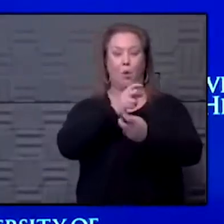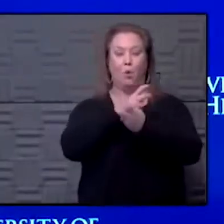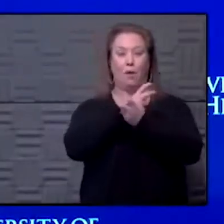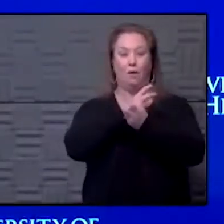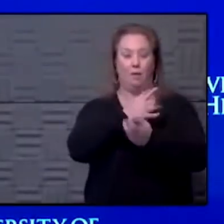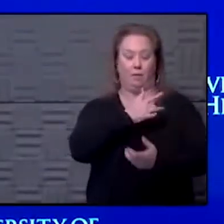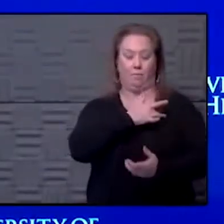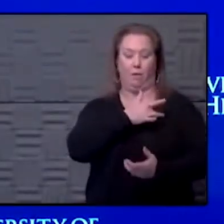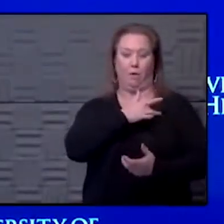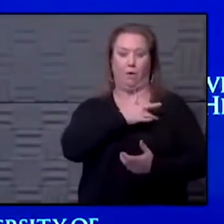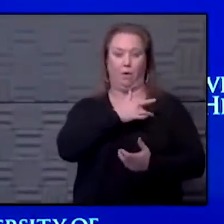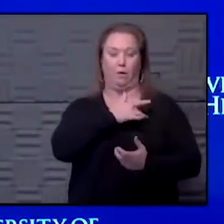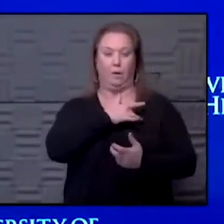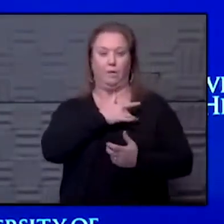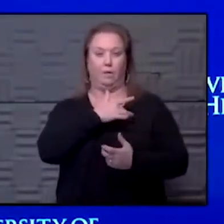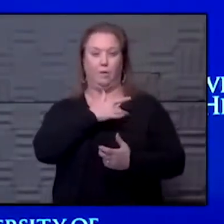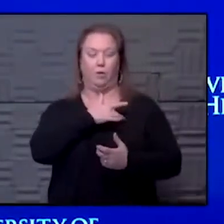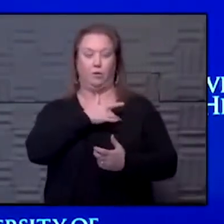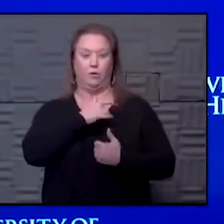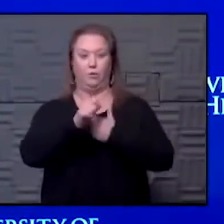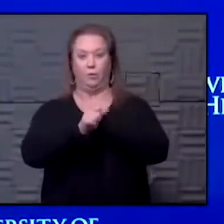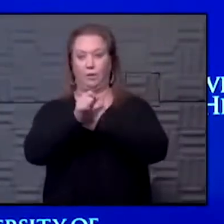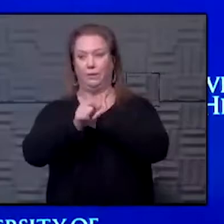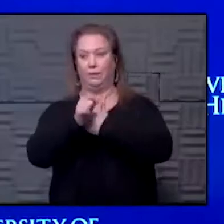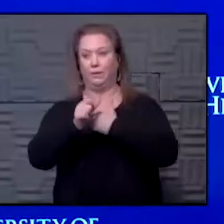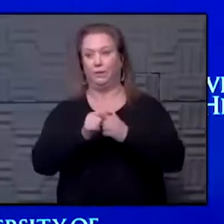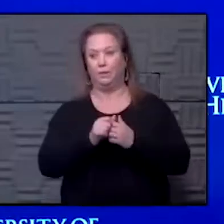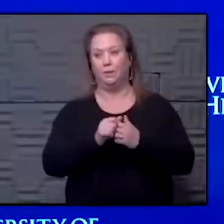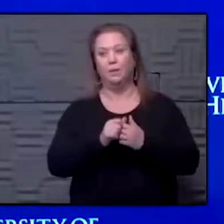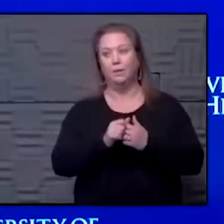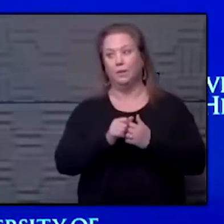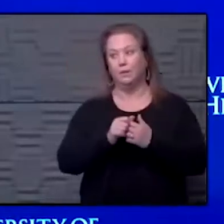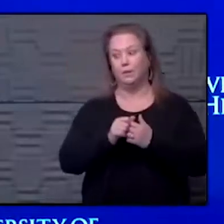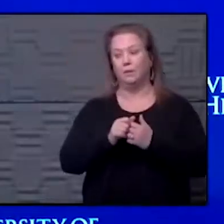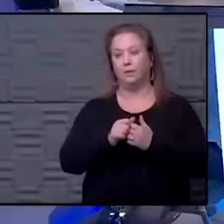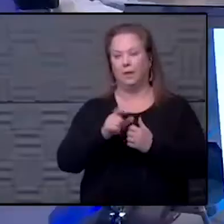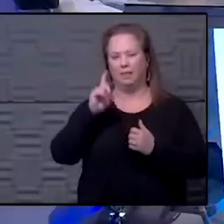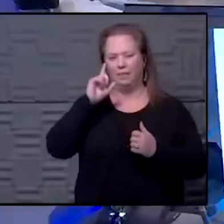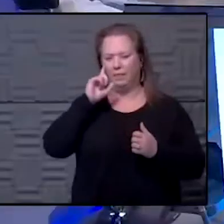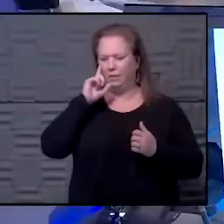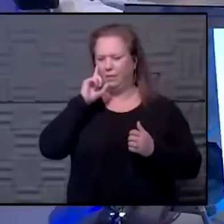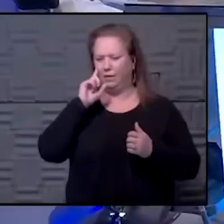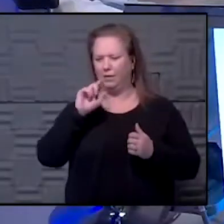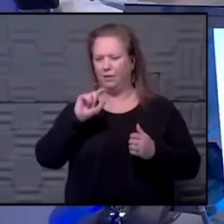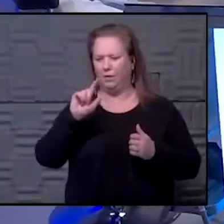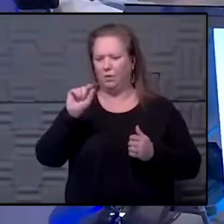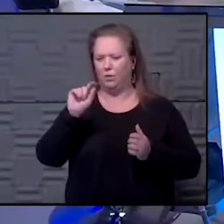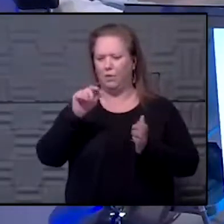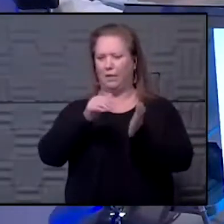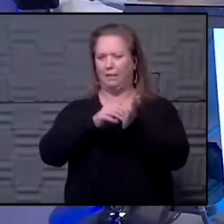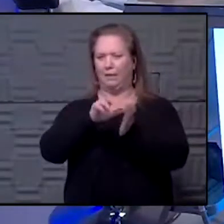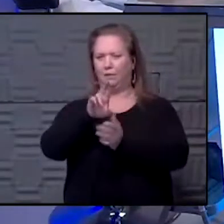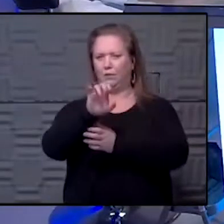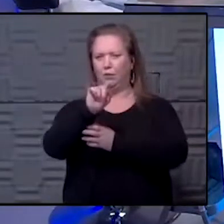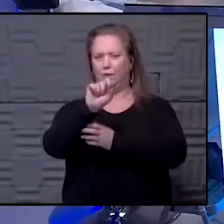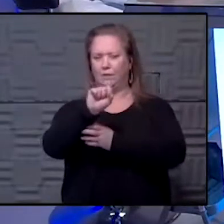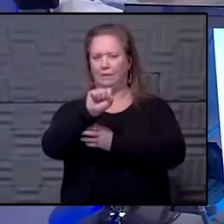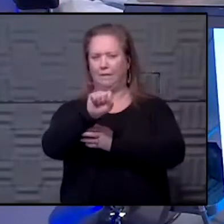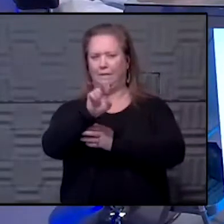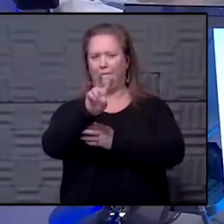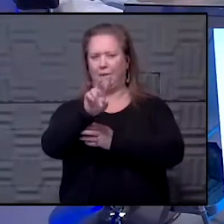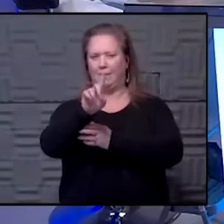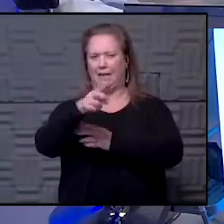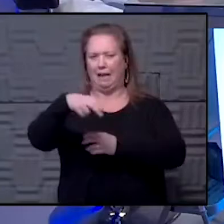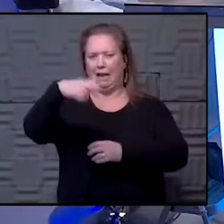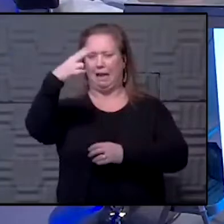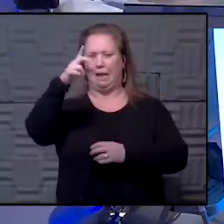cardioprotective against cardiovascular risk. And I think they did like 20,000 units of vitamin D, so very